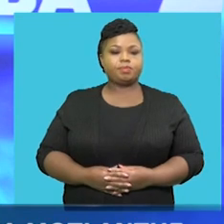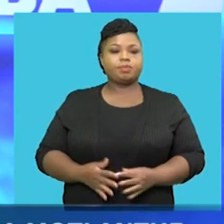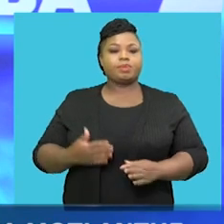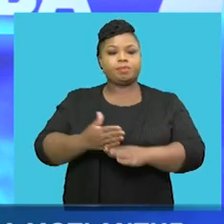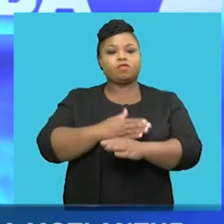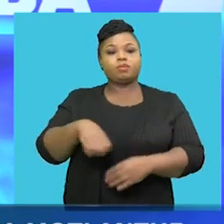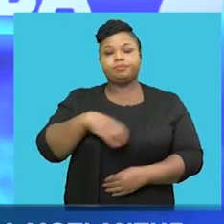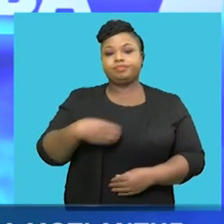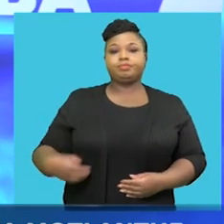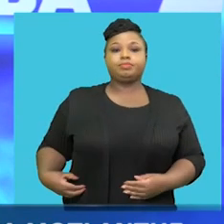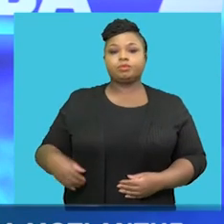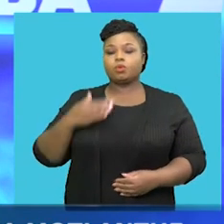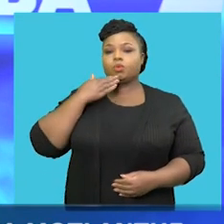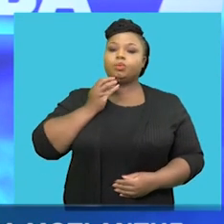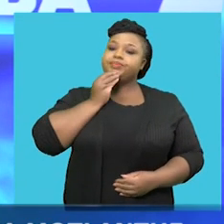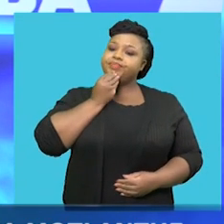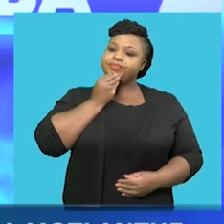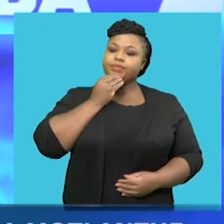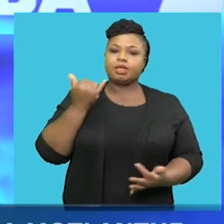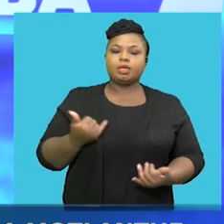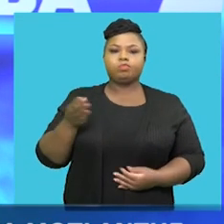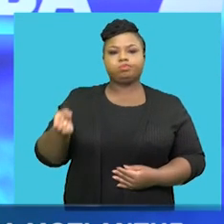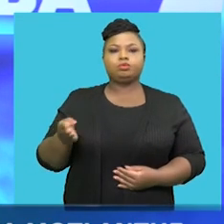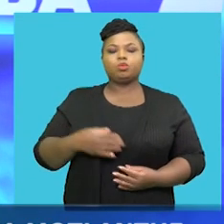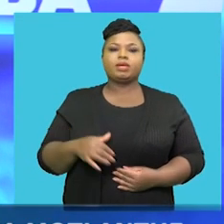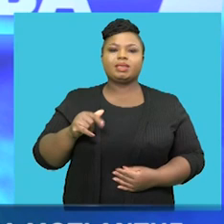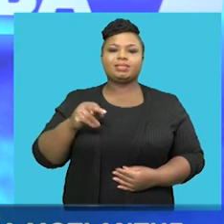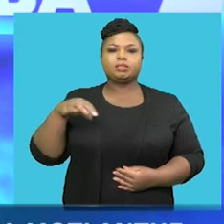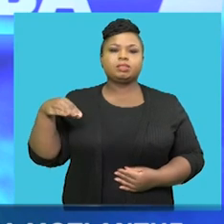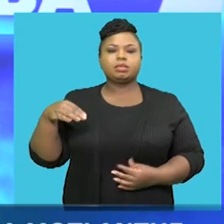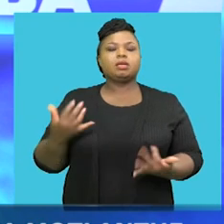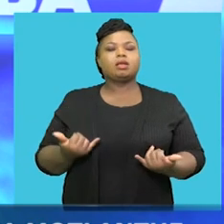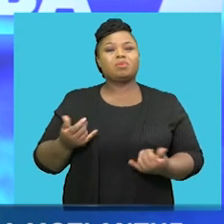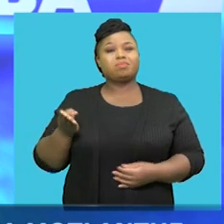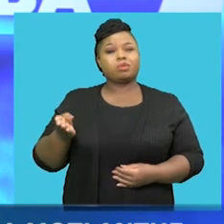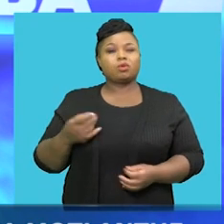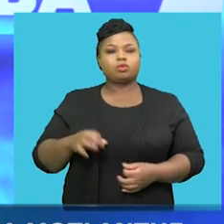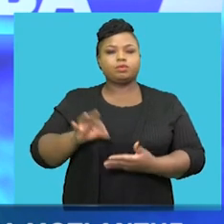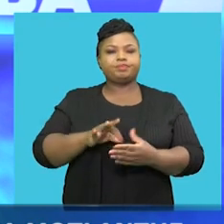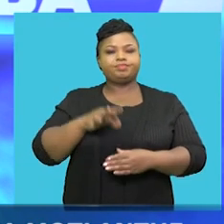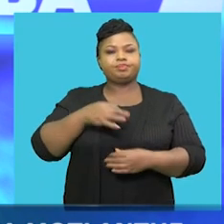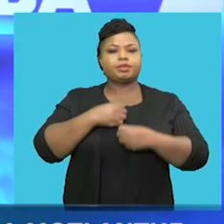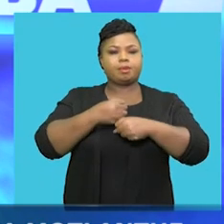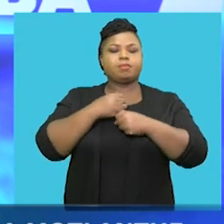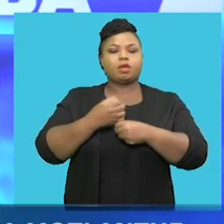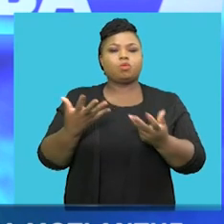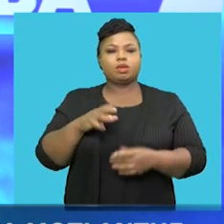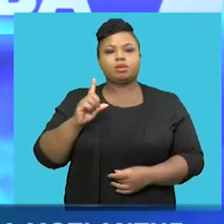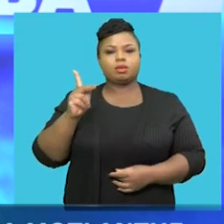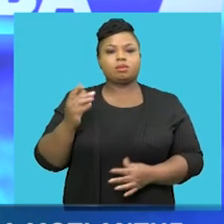owayesakuba ngumongameli weli uKgalema Motlanthe uqhube iphulo le-African National Congress lokuvivela unyulo e-Deep Kloof namhlanje